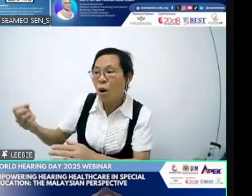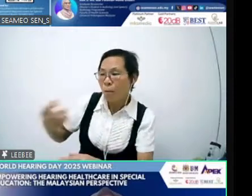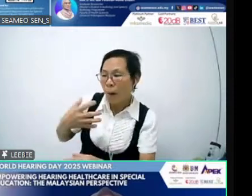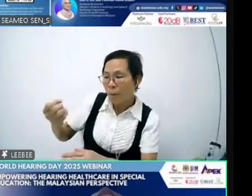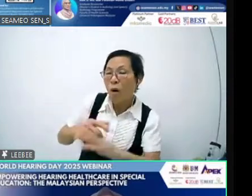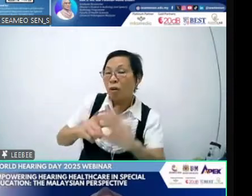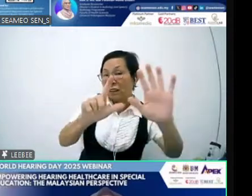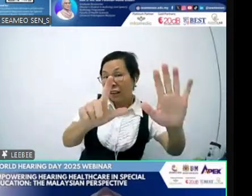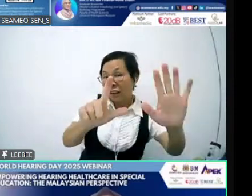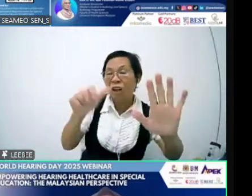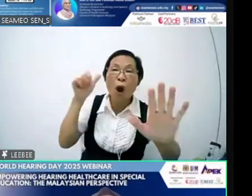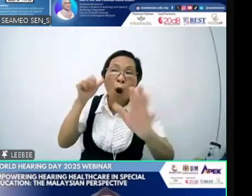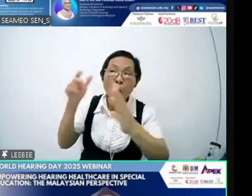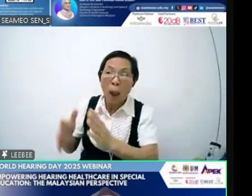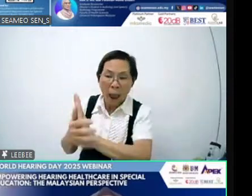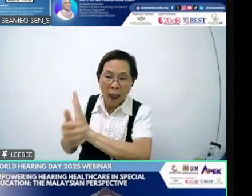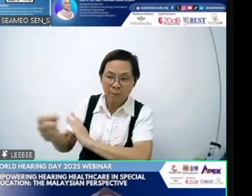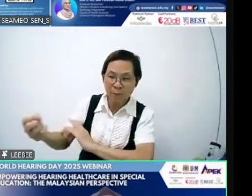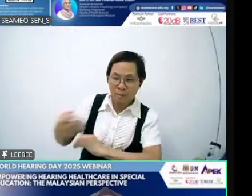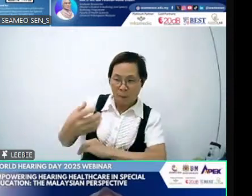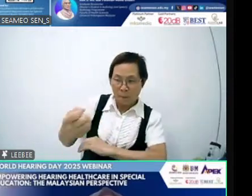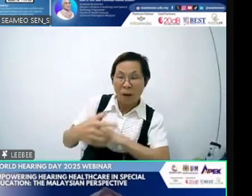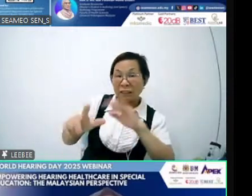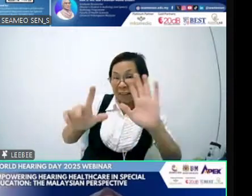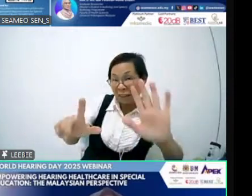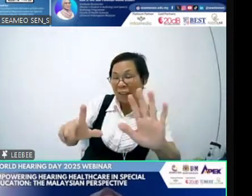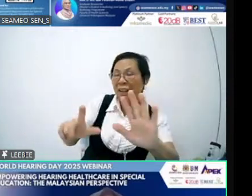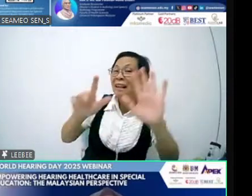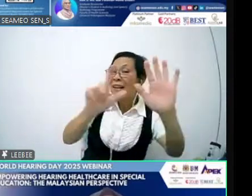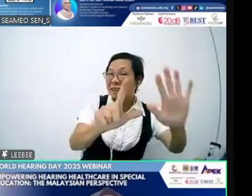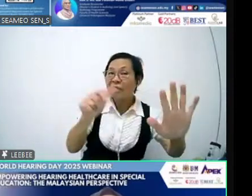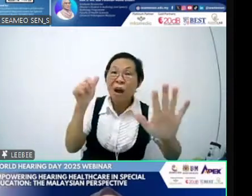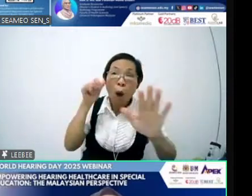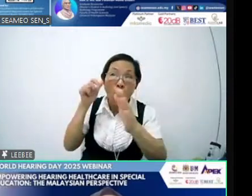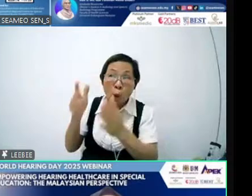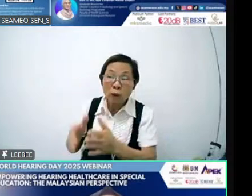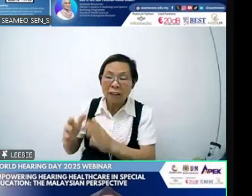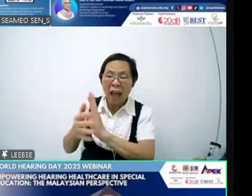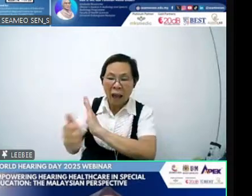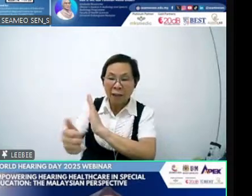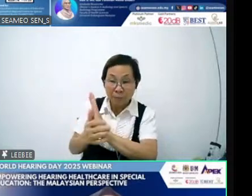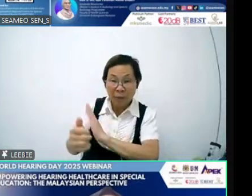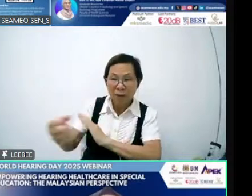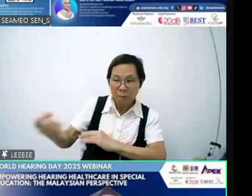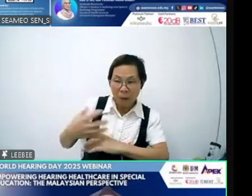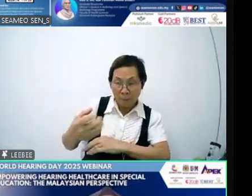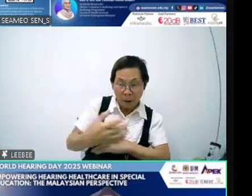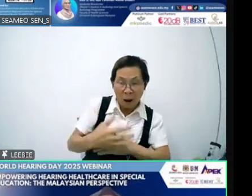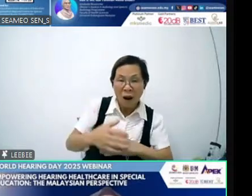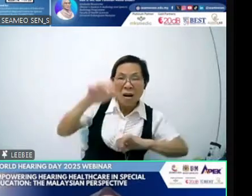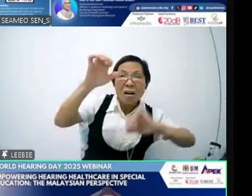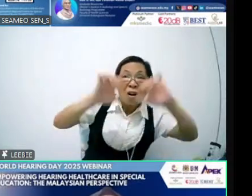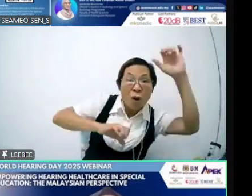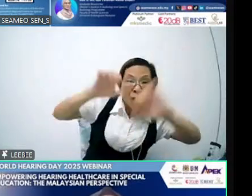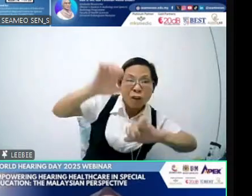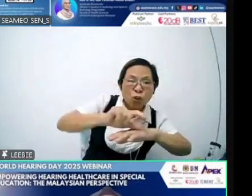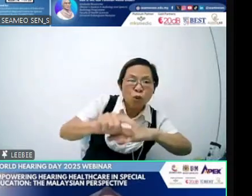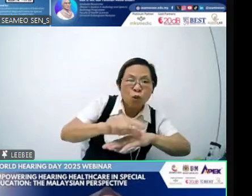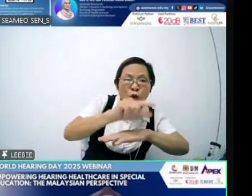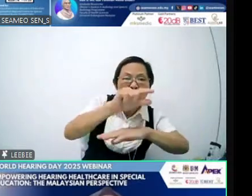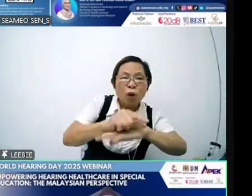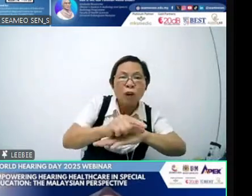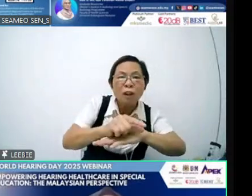7 audiology experts. And these 7 audiology experts evaluated the module using the